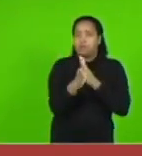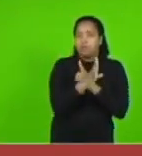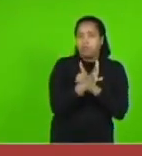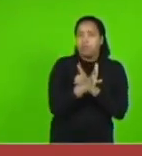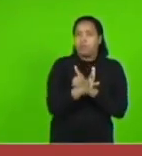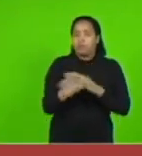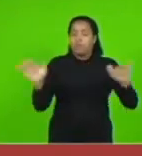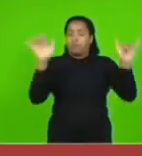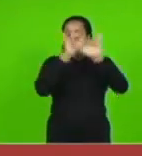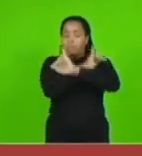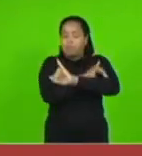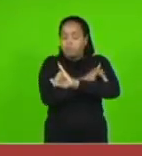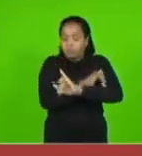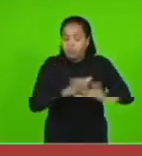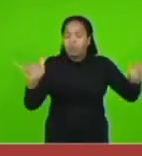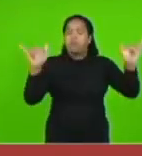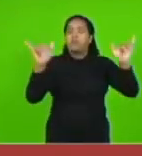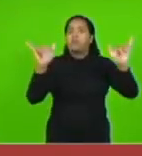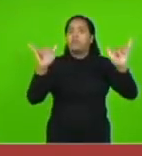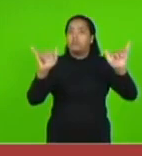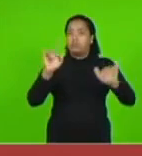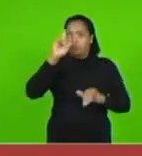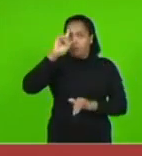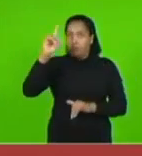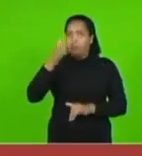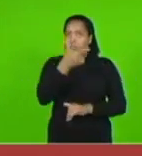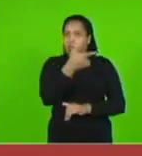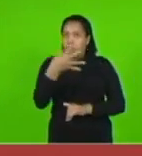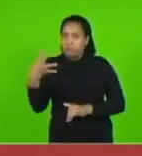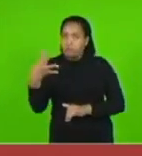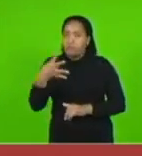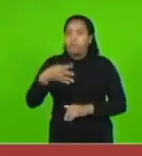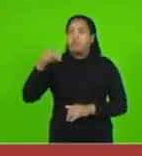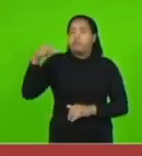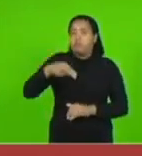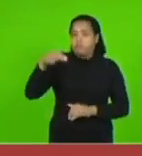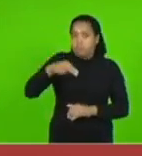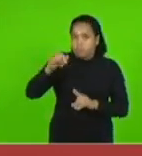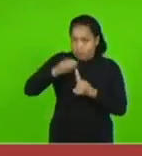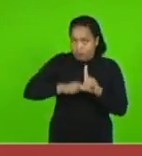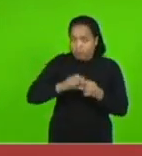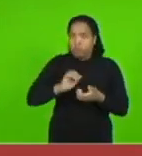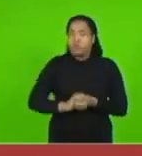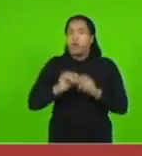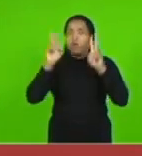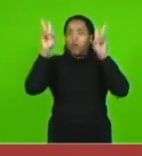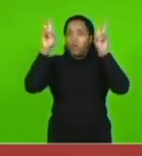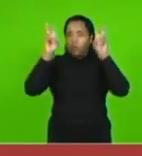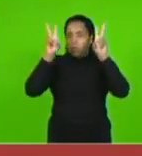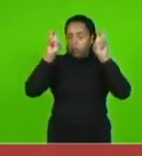have talked about last week and the 24th.